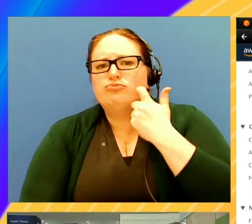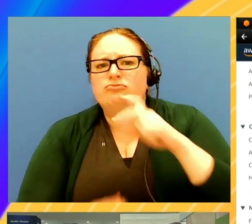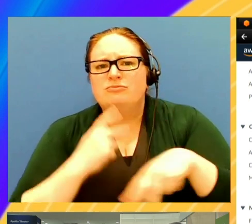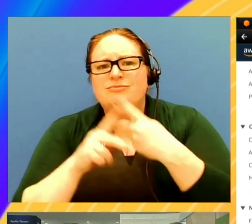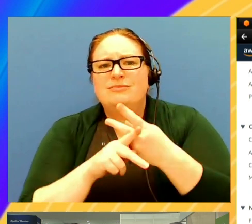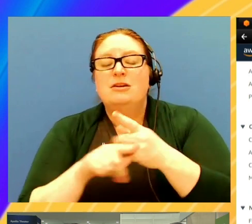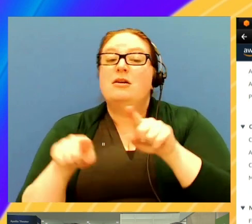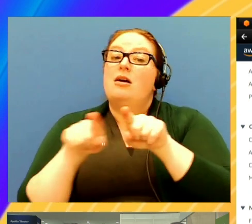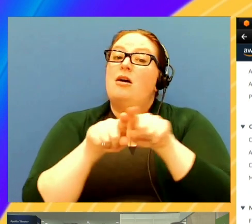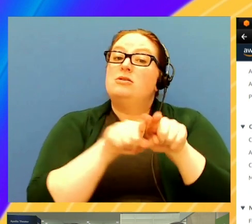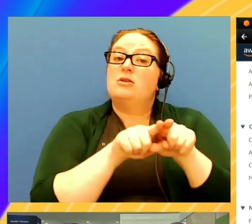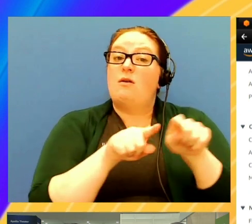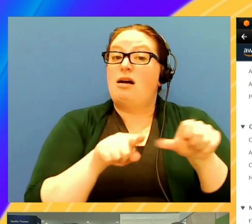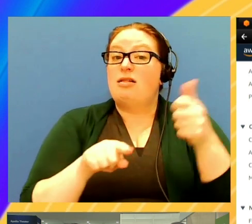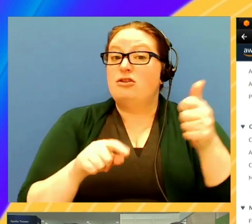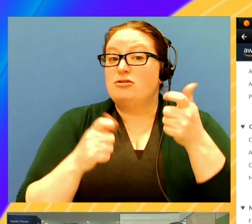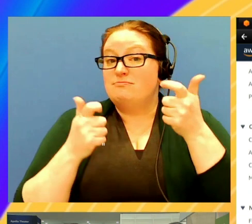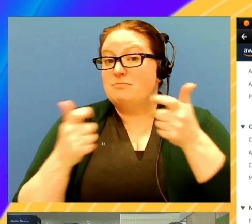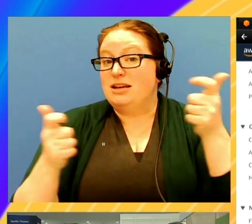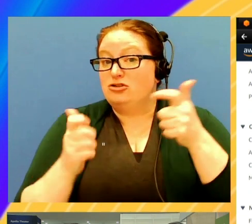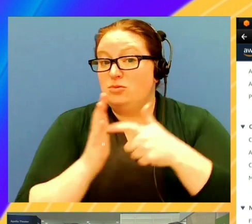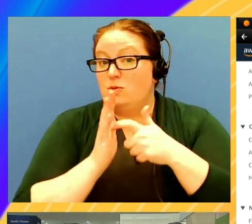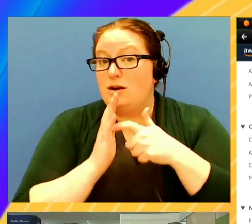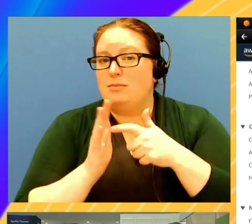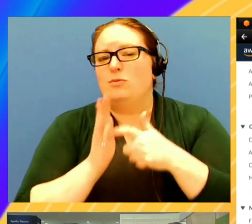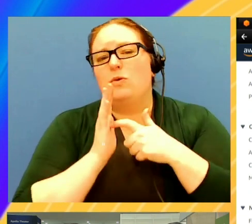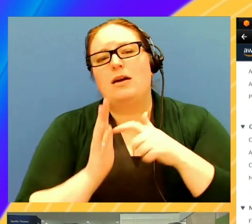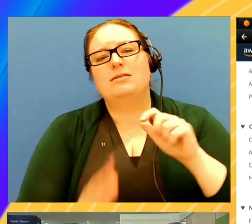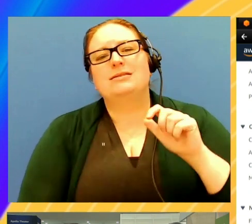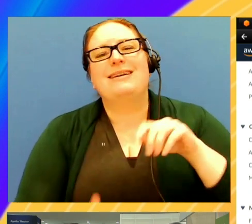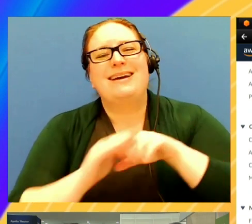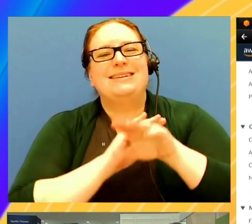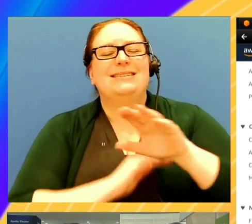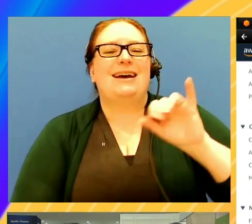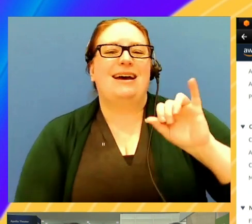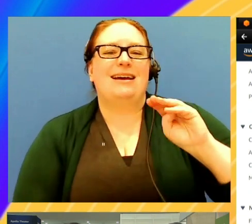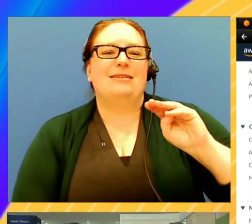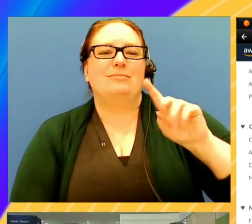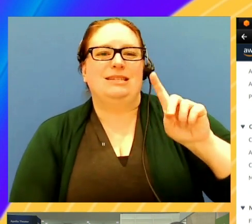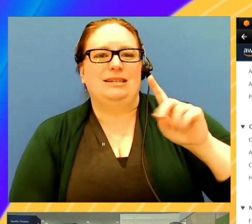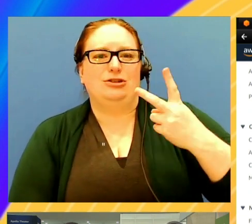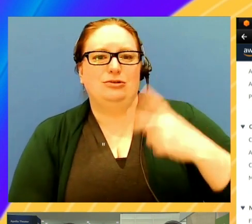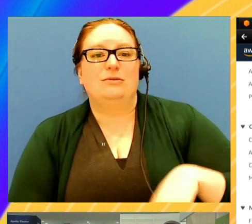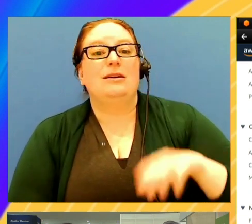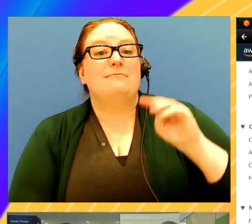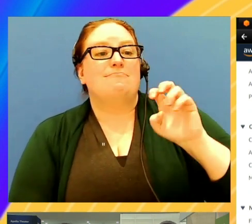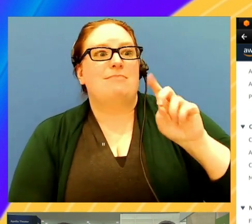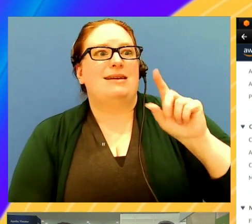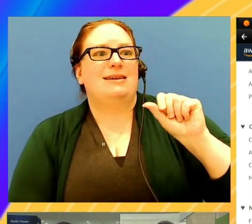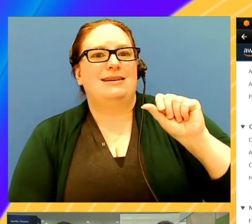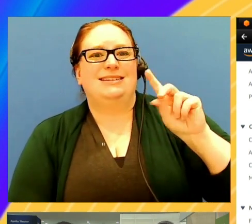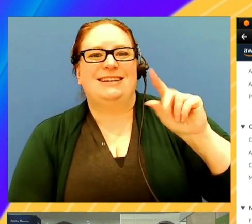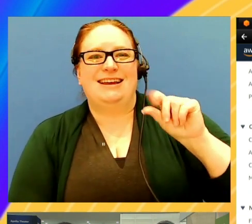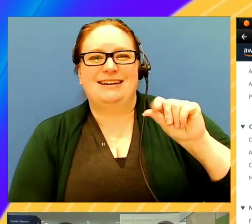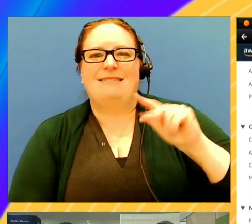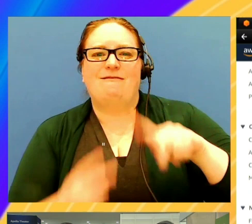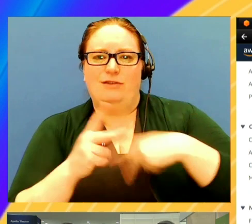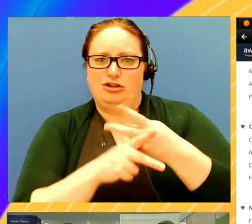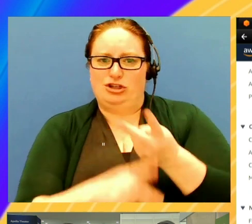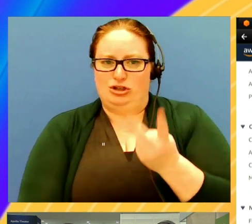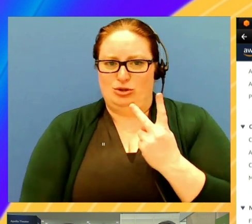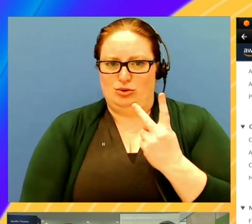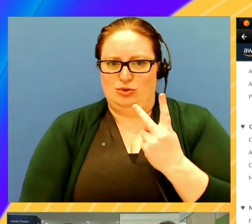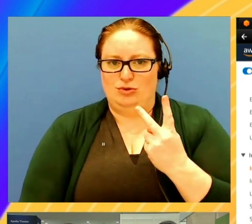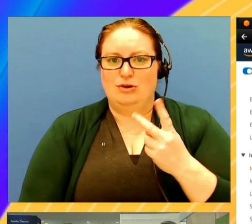major requirement is that it requires access to IMDS v2, so metadata version 2. Okay, gotcha. So that is something that